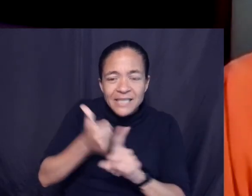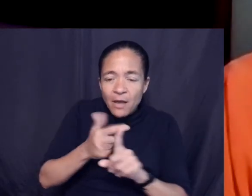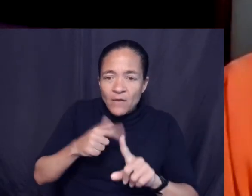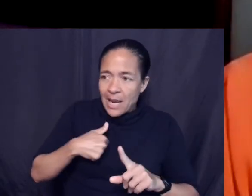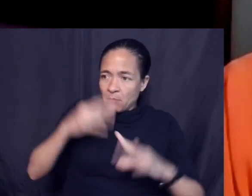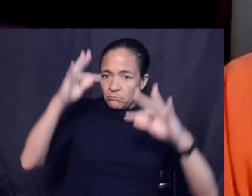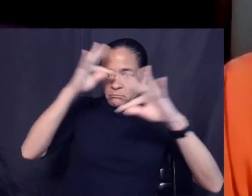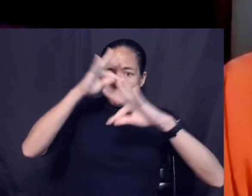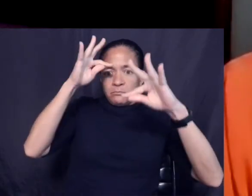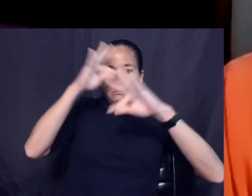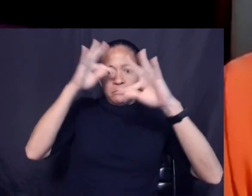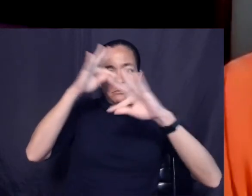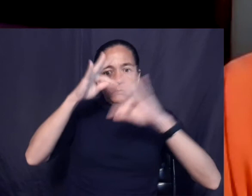it?